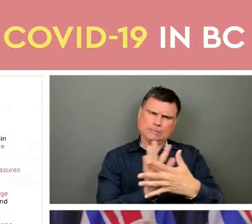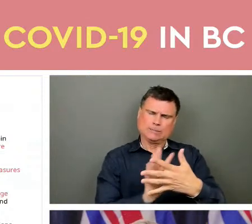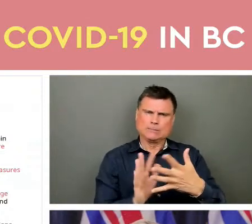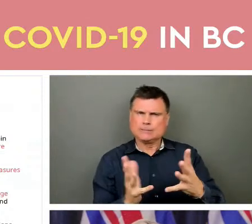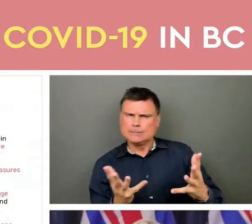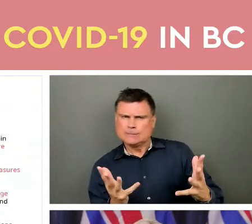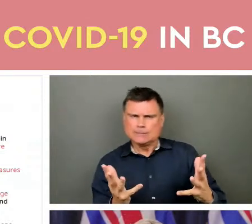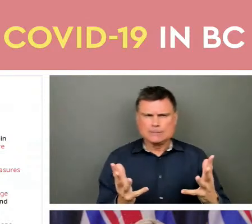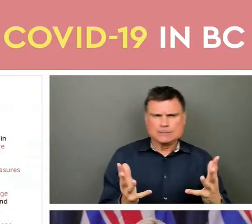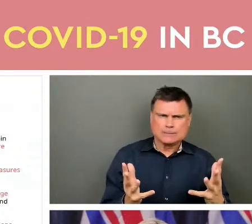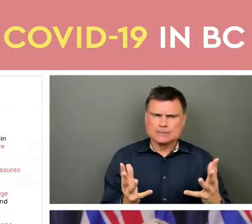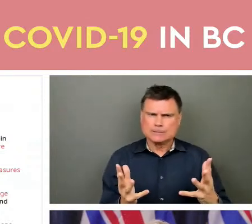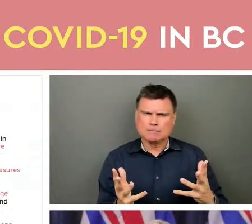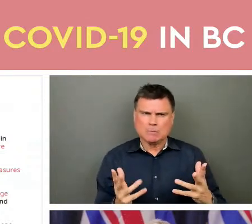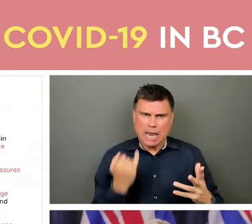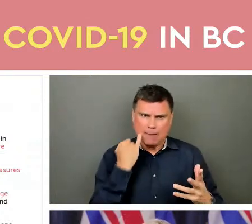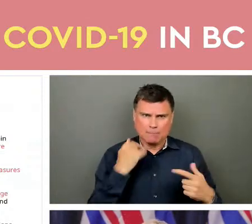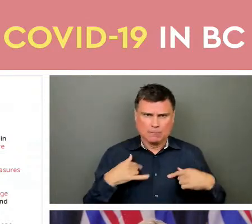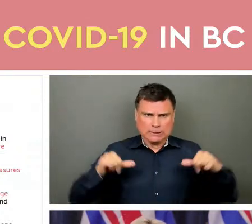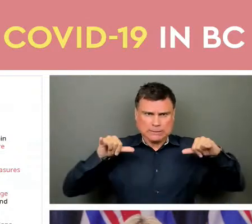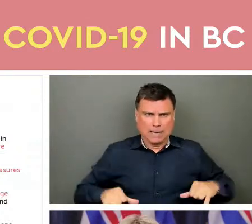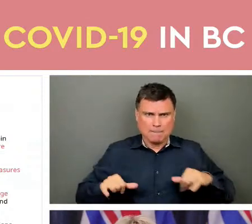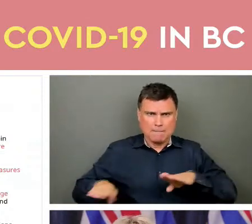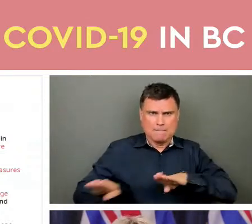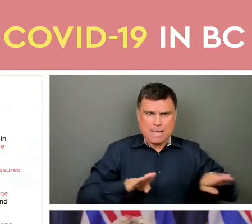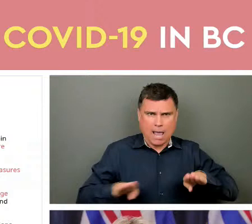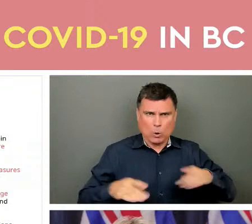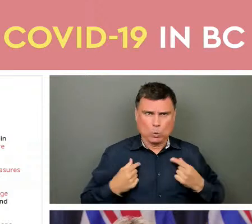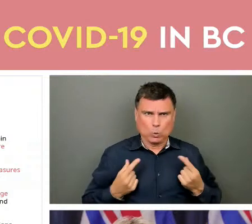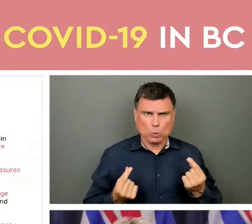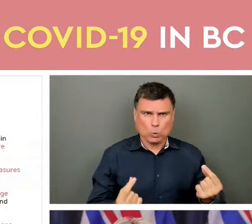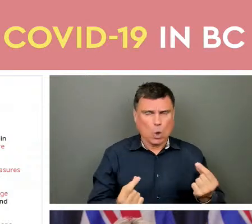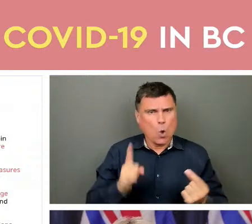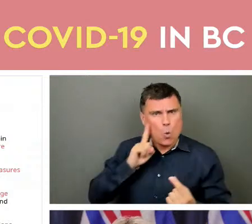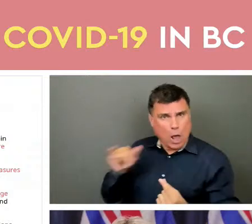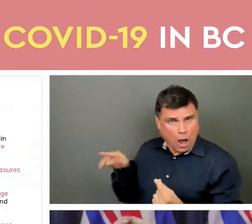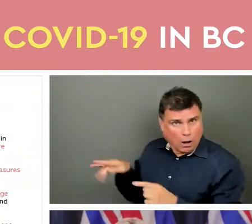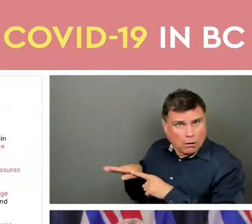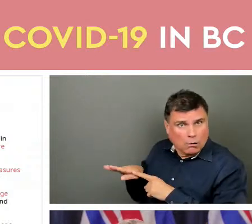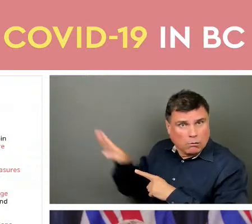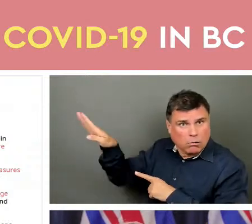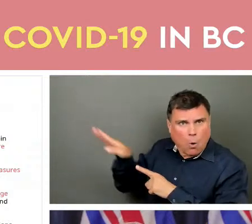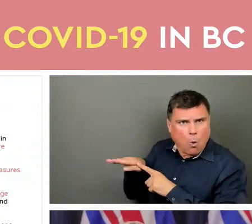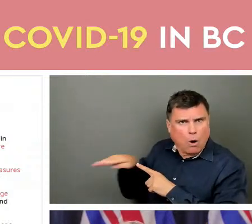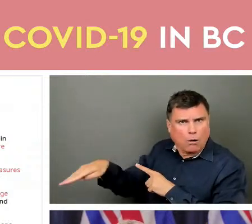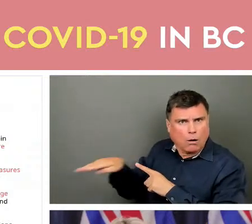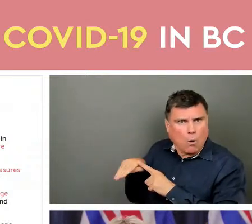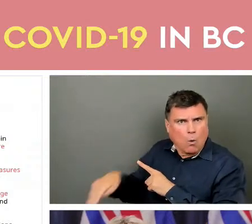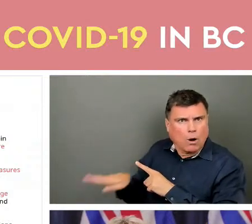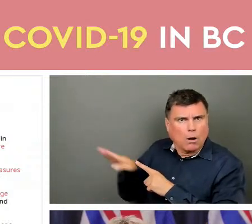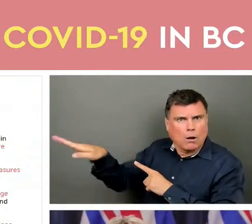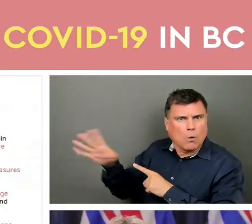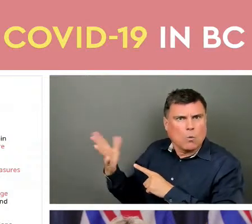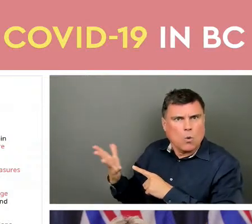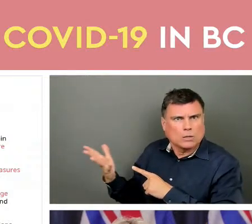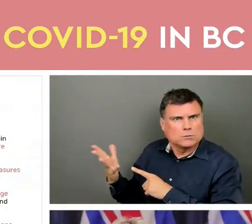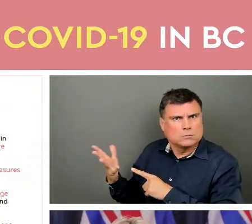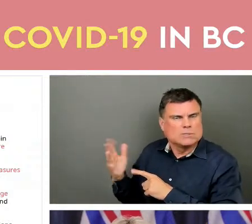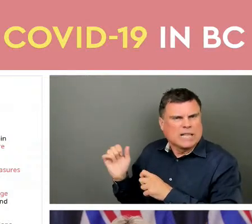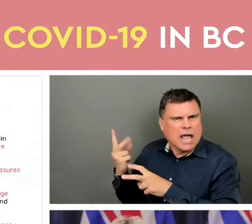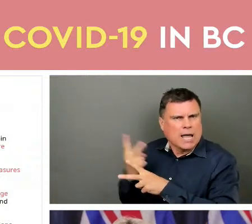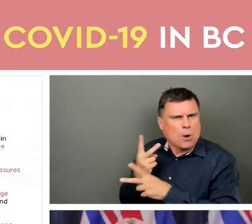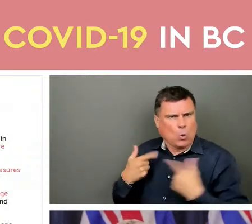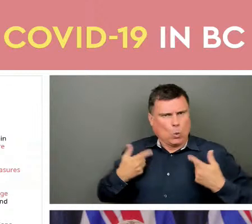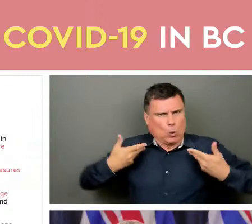changed. In April, we also presented modeling prior to around the time that we put in our circuit